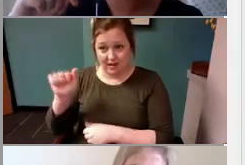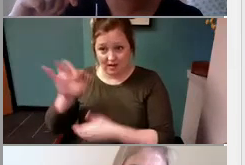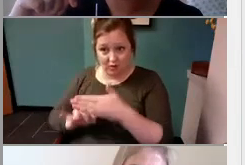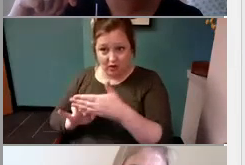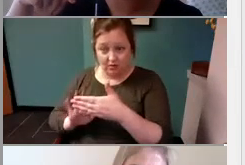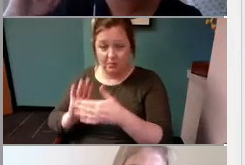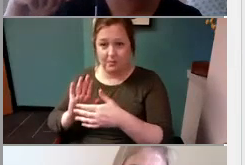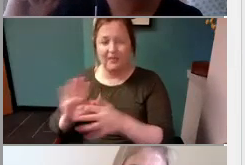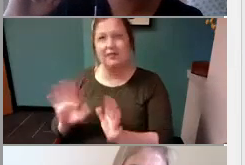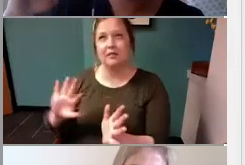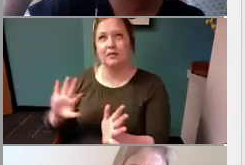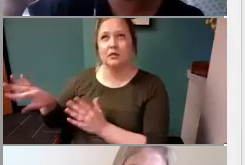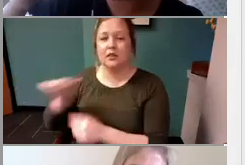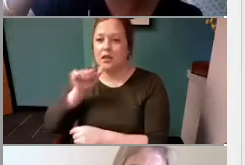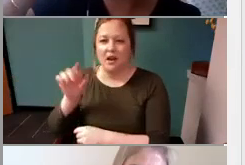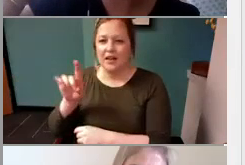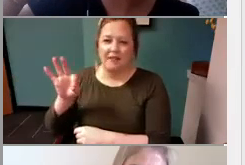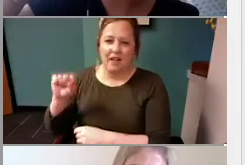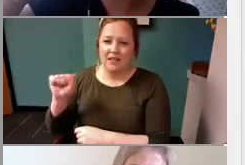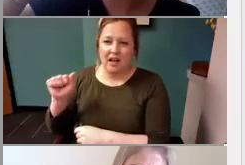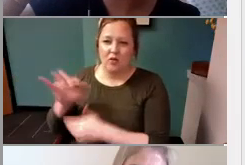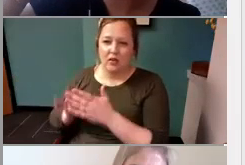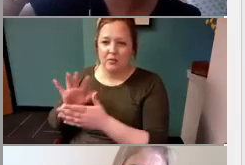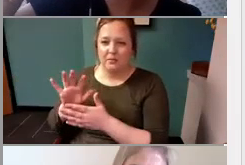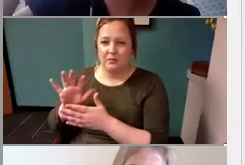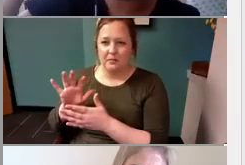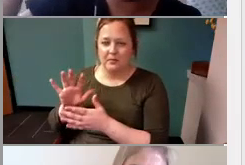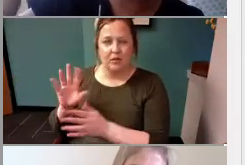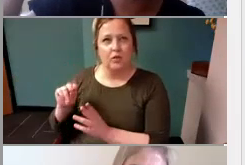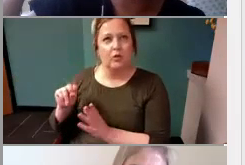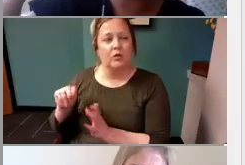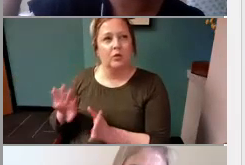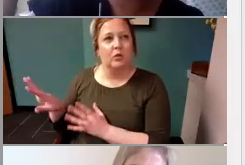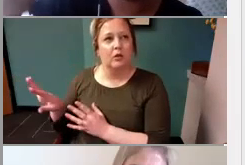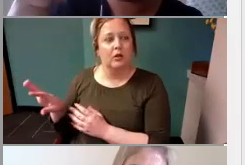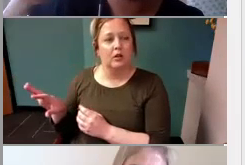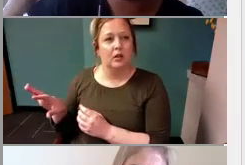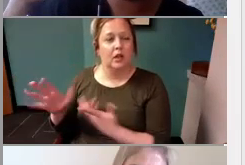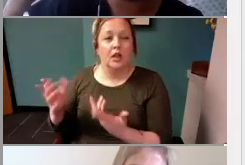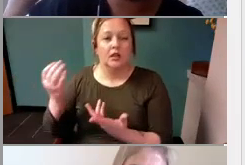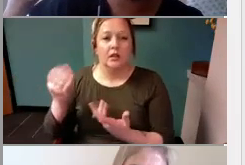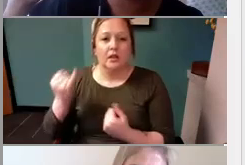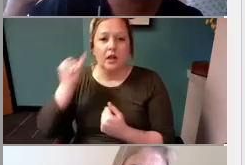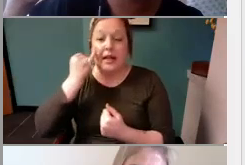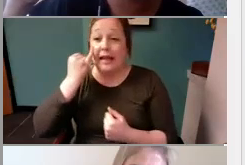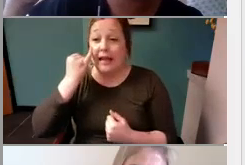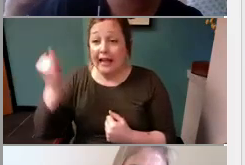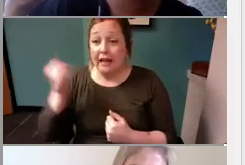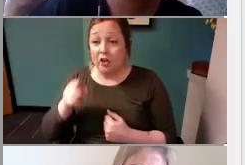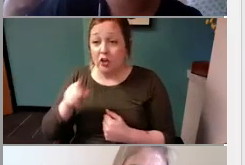a DFS algorithm per se. Well, DFS algorithm doesn't have that issue. So let's say that you're traversing a directed